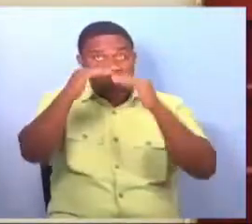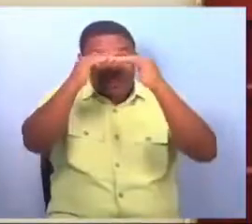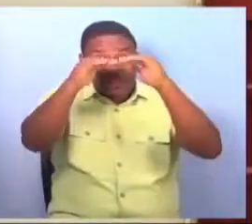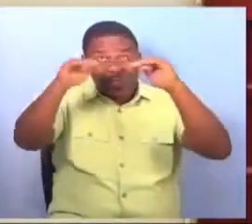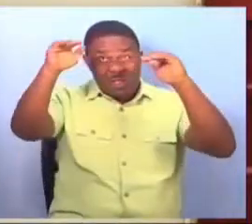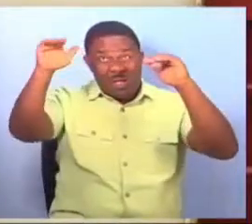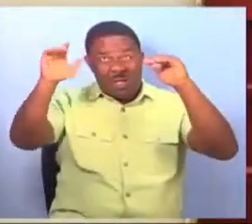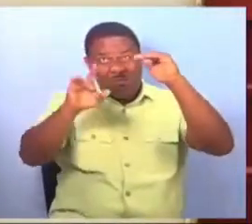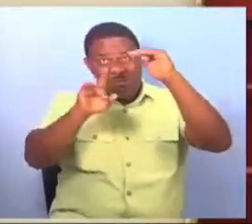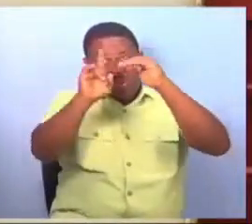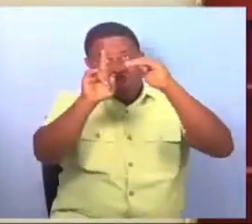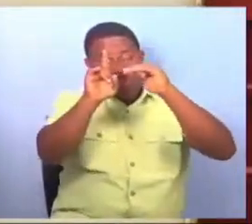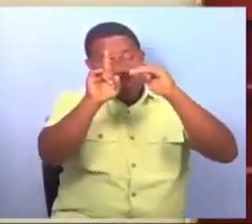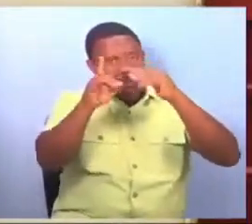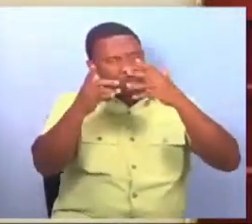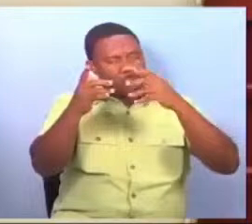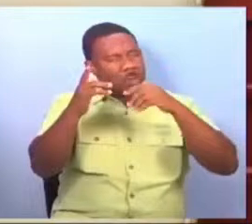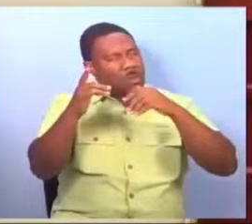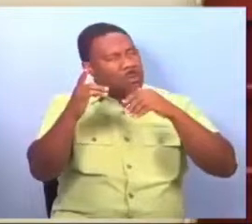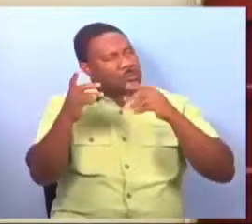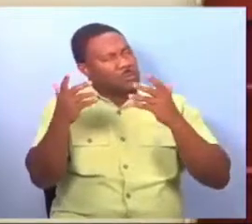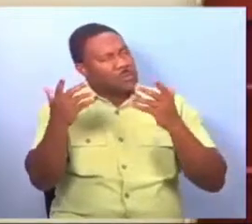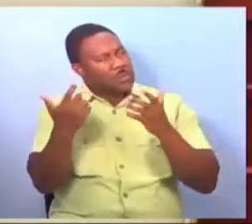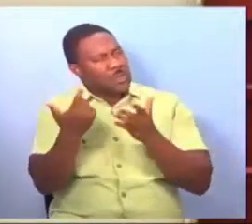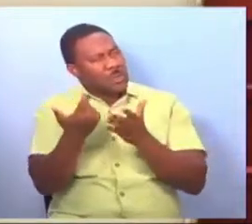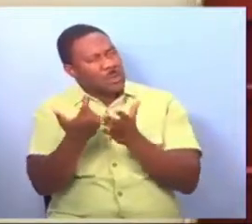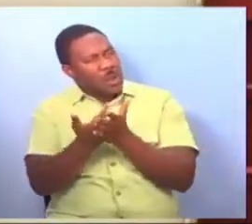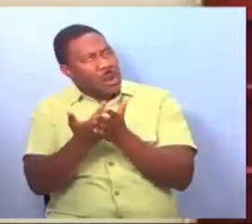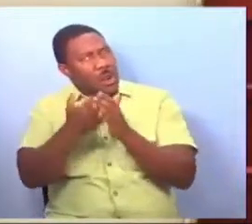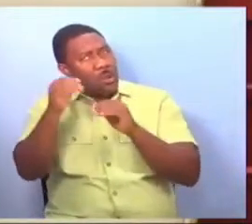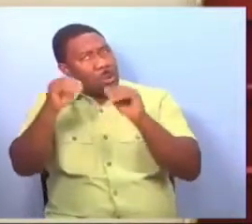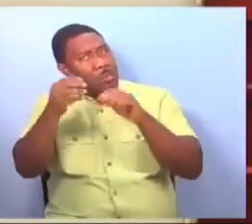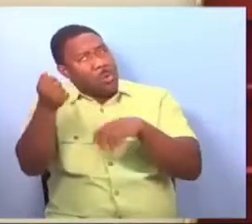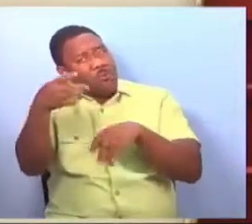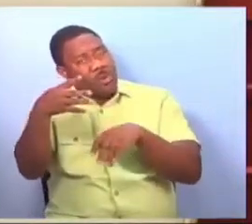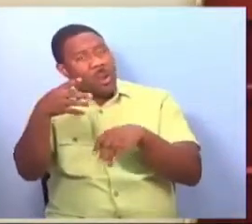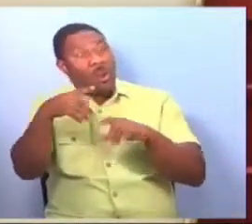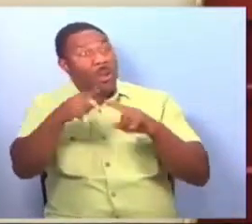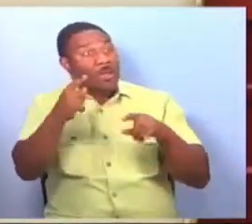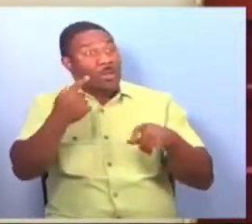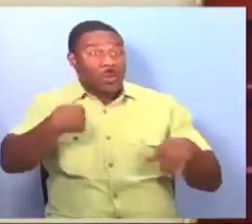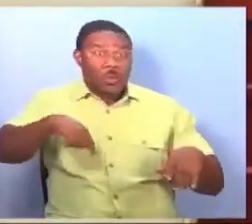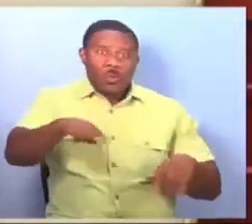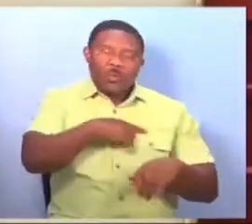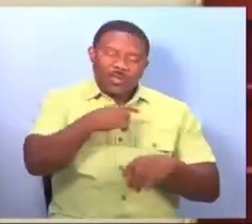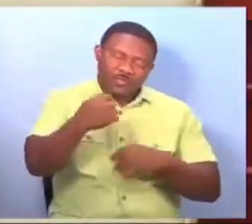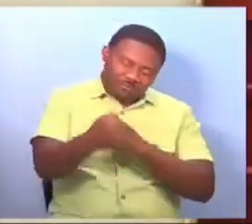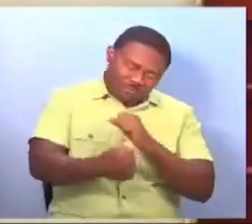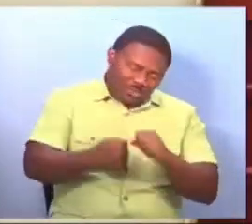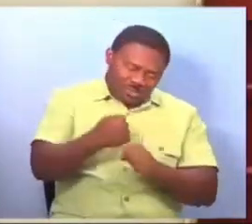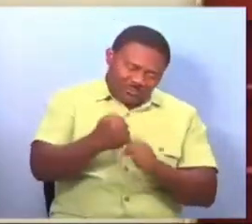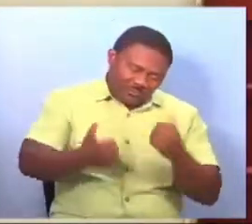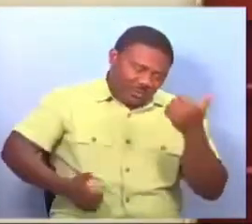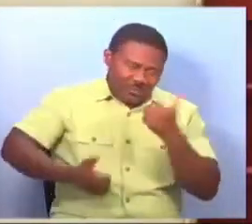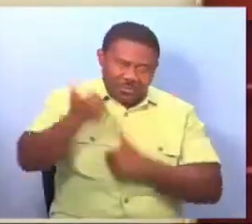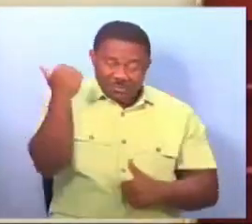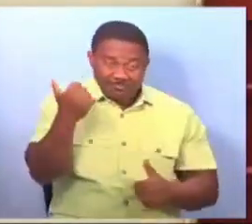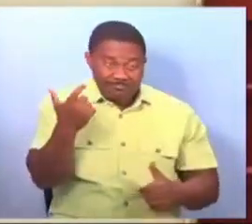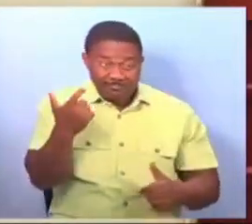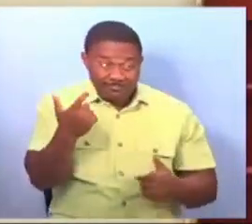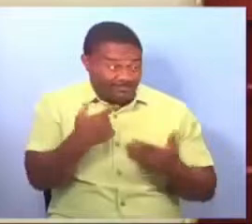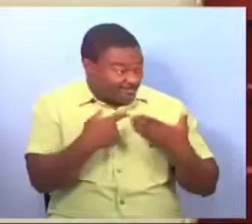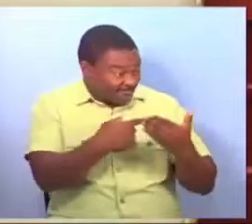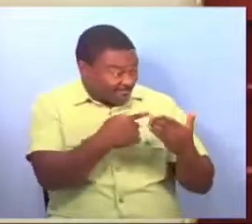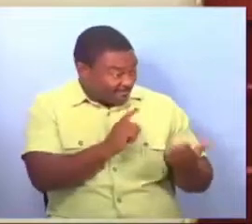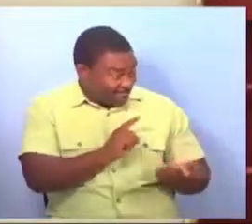sufferers of the effect of climate change. You talk to farmers across our country and you realize the challenges